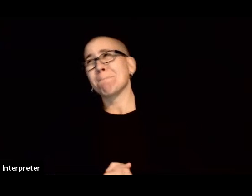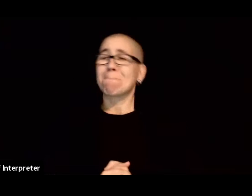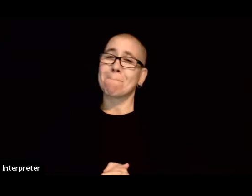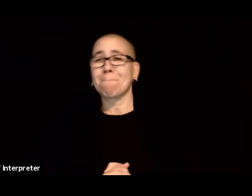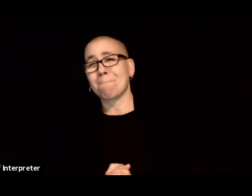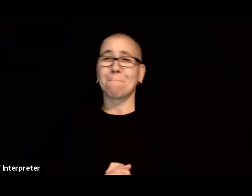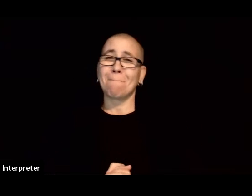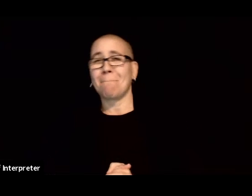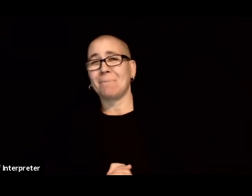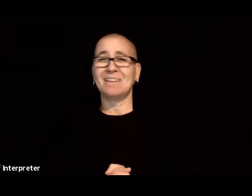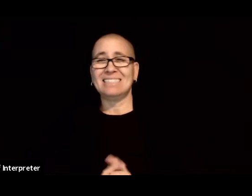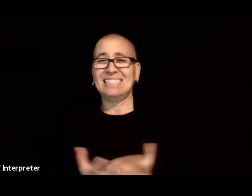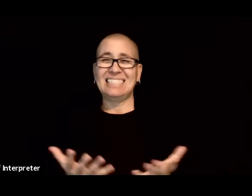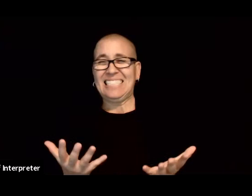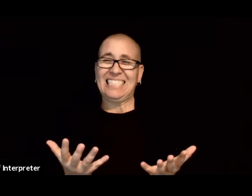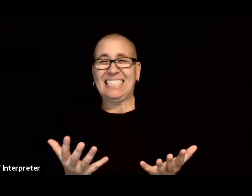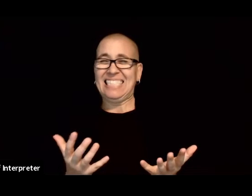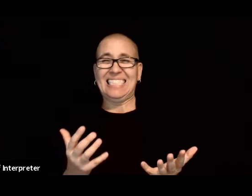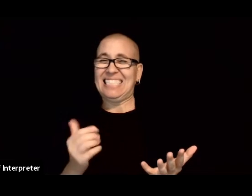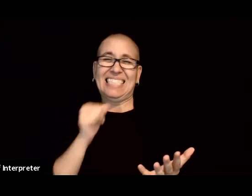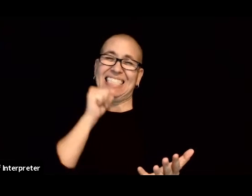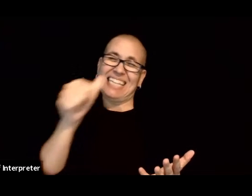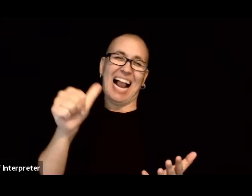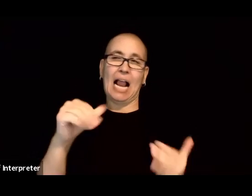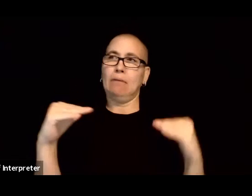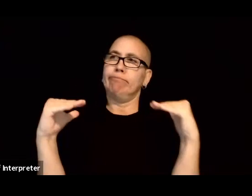requirement asks for, and so it's